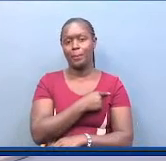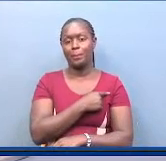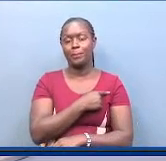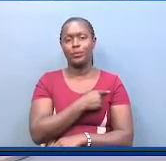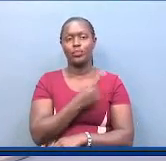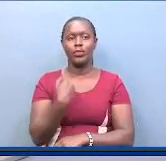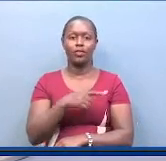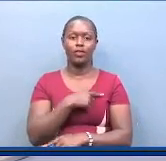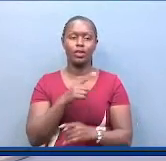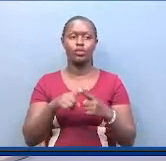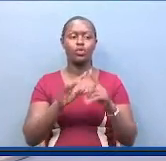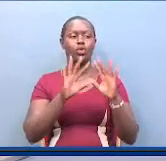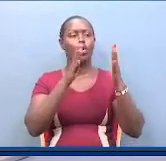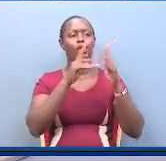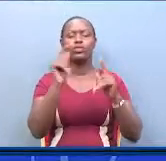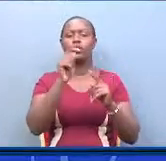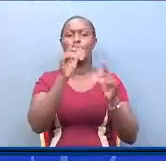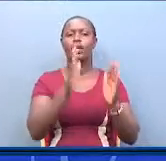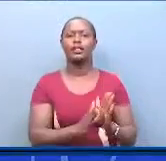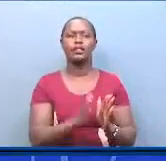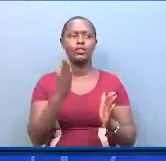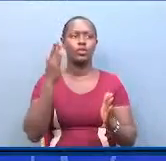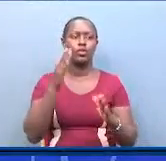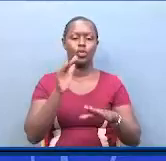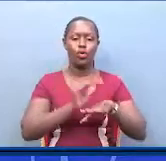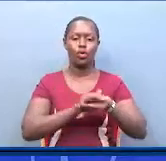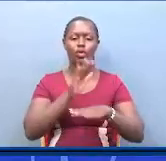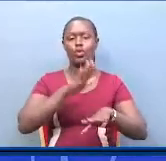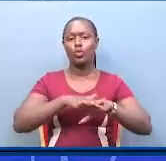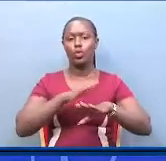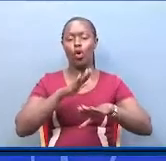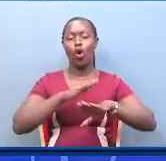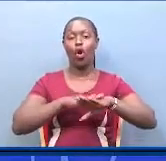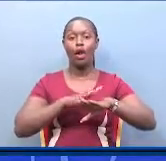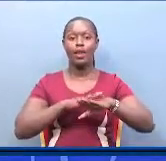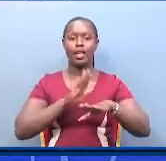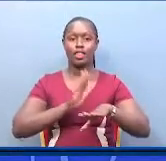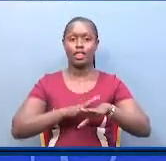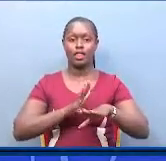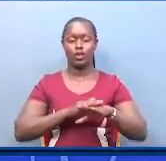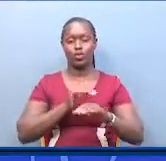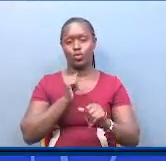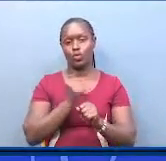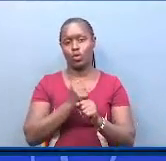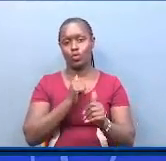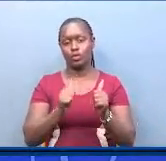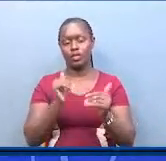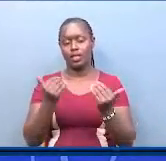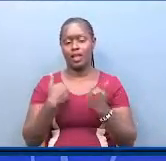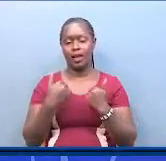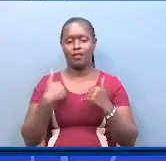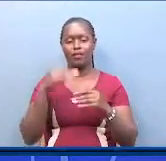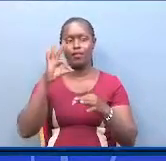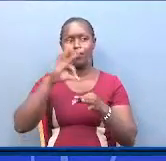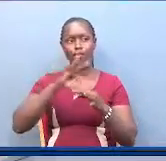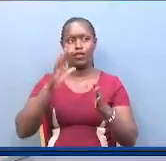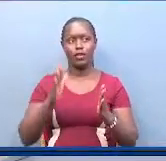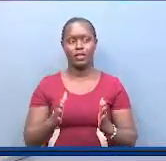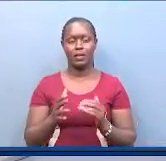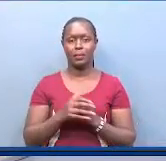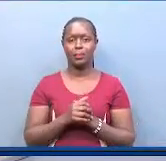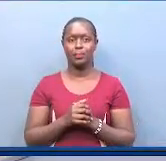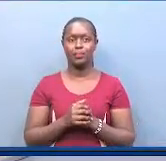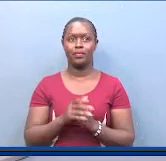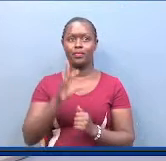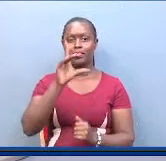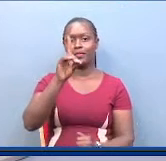for us to congratulate Kenyans on essentially the good philosophy they have in terms of voting. Again, Dennis,